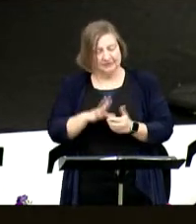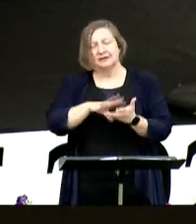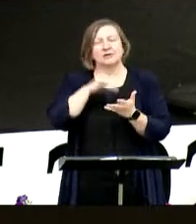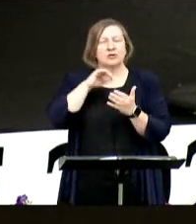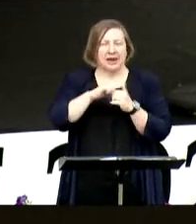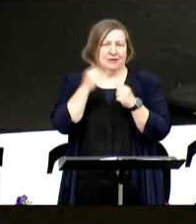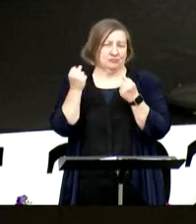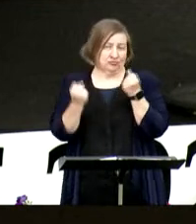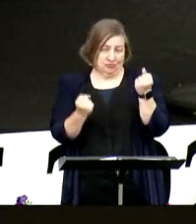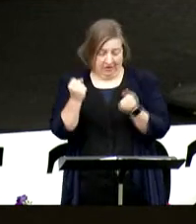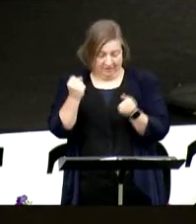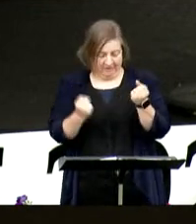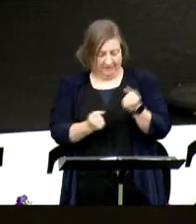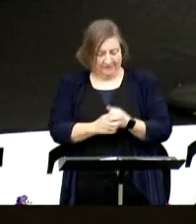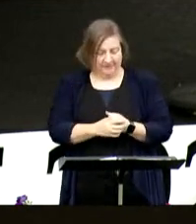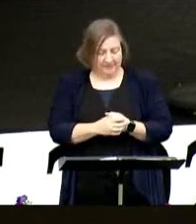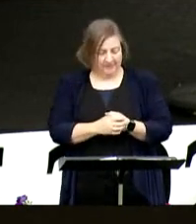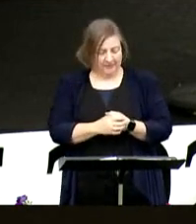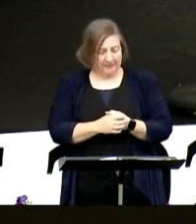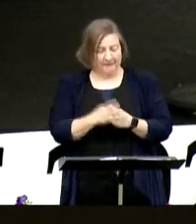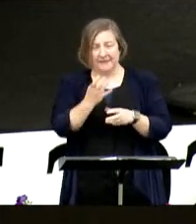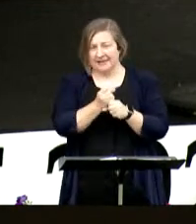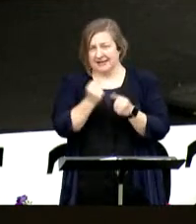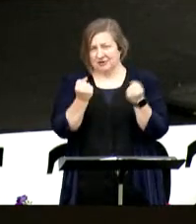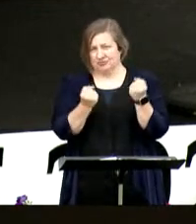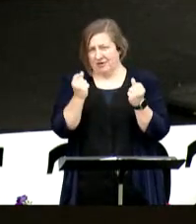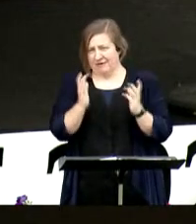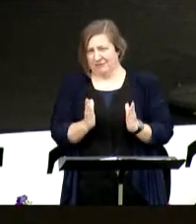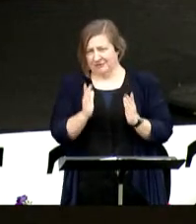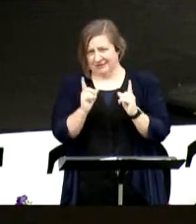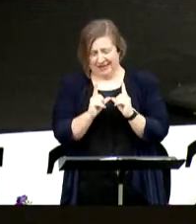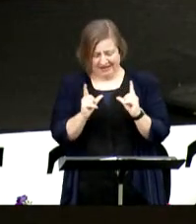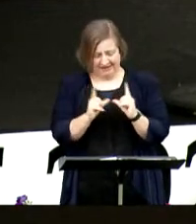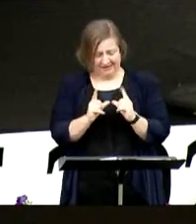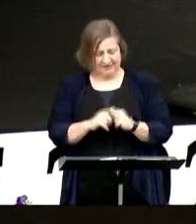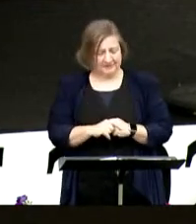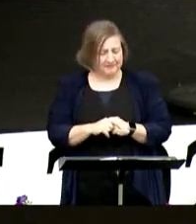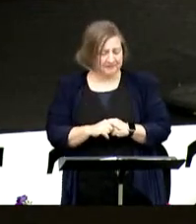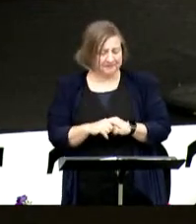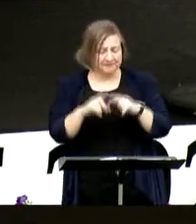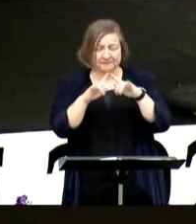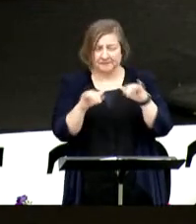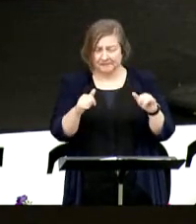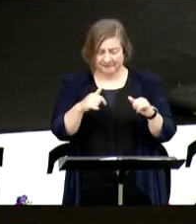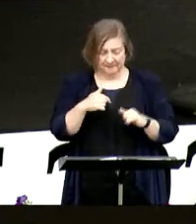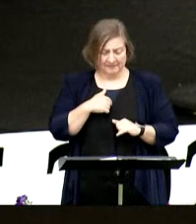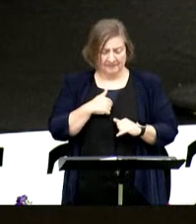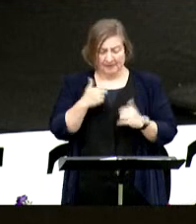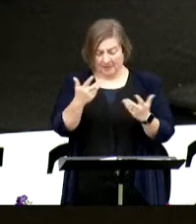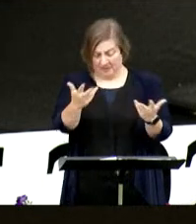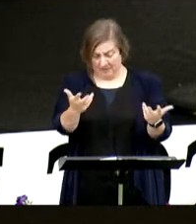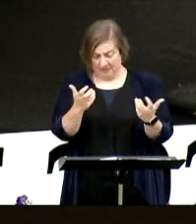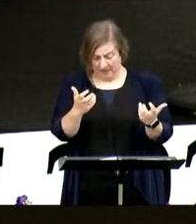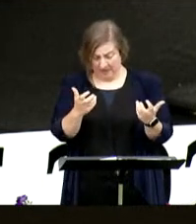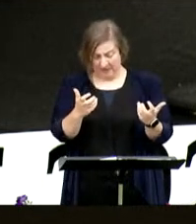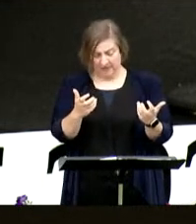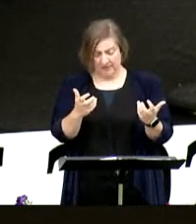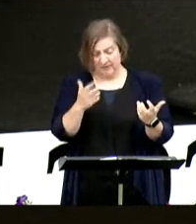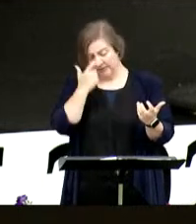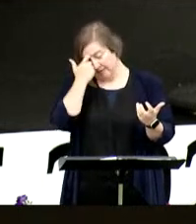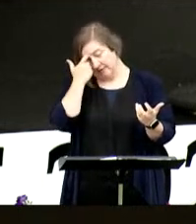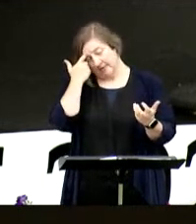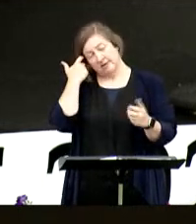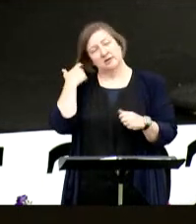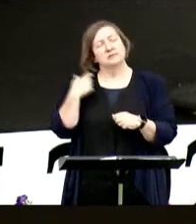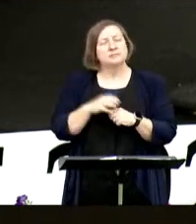to drive and get a driver's license. At the same time, I would like to